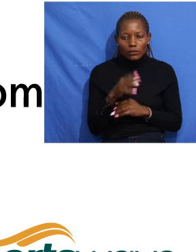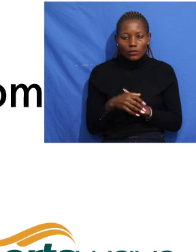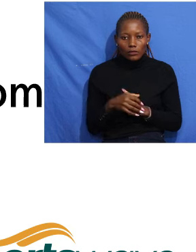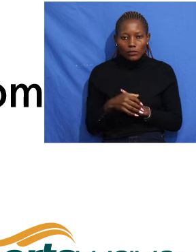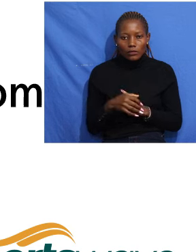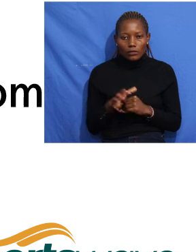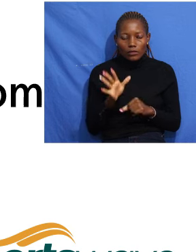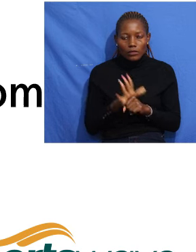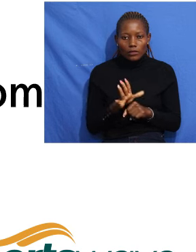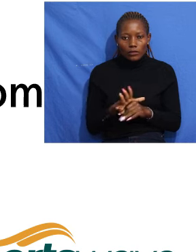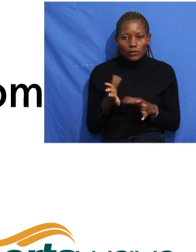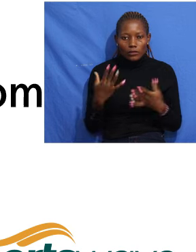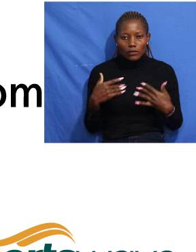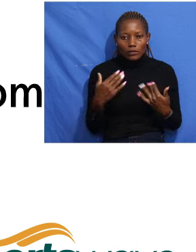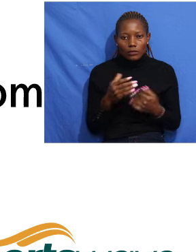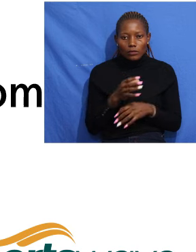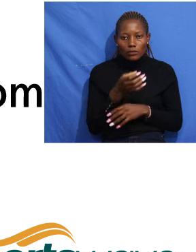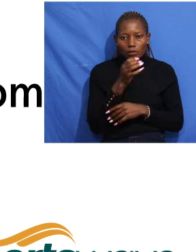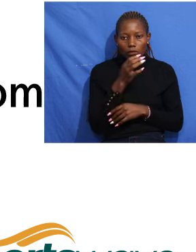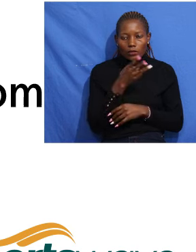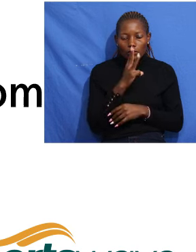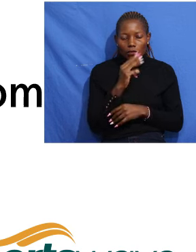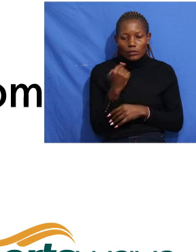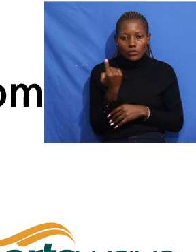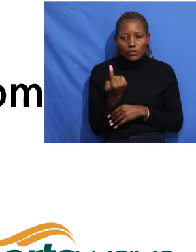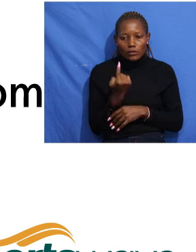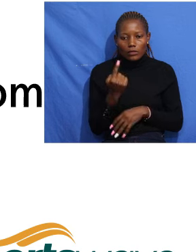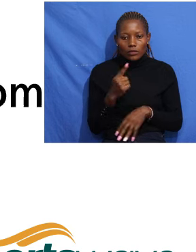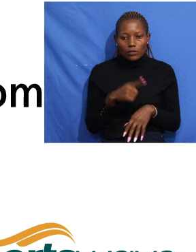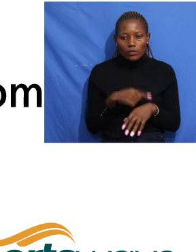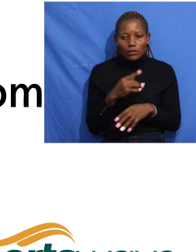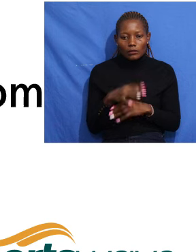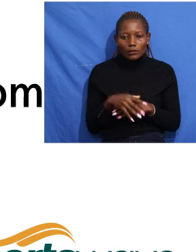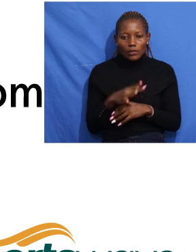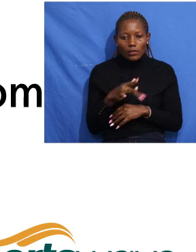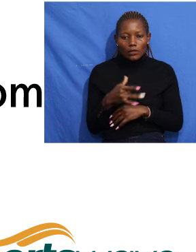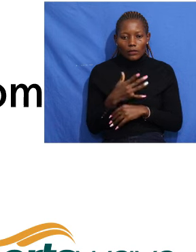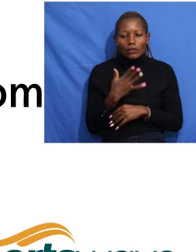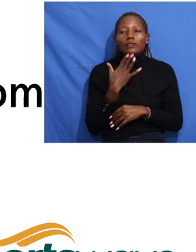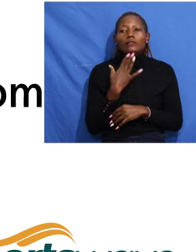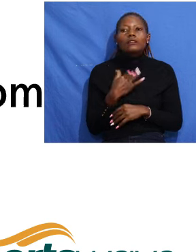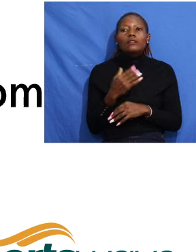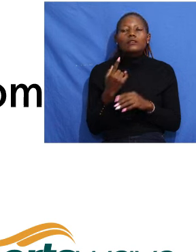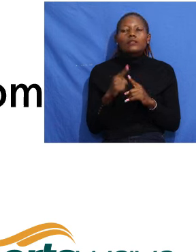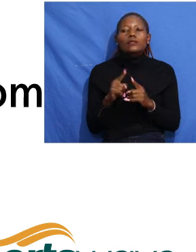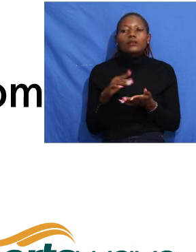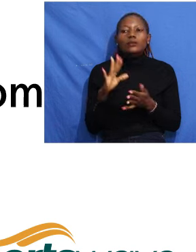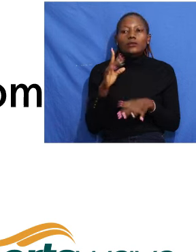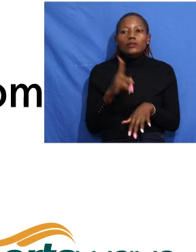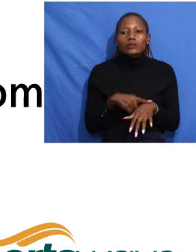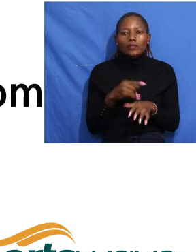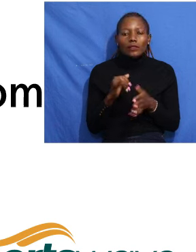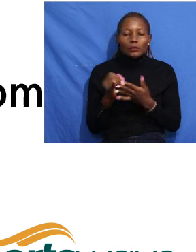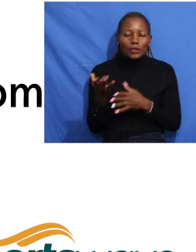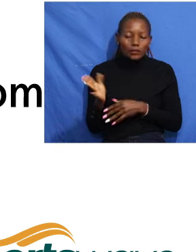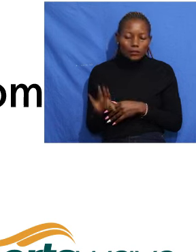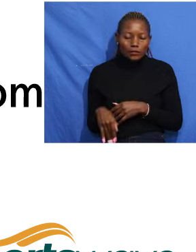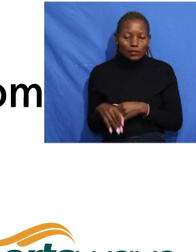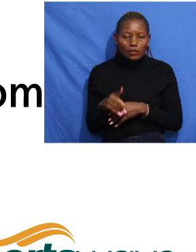So many people drink water only when they are thirsty, but most of the time that's too late. You